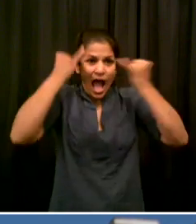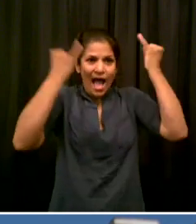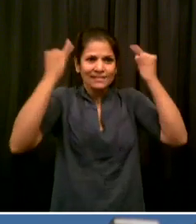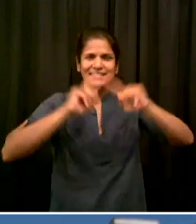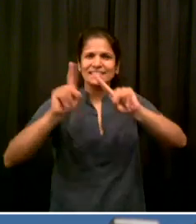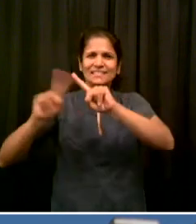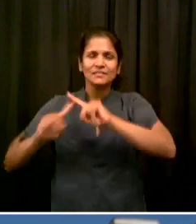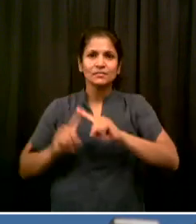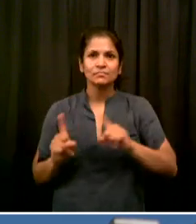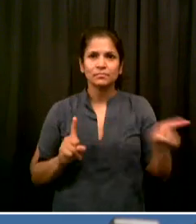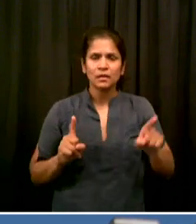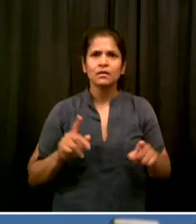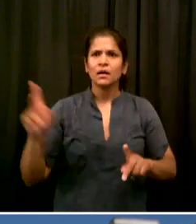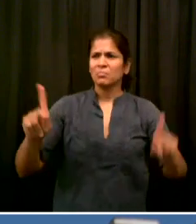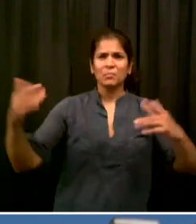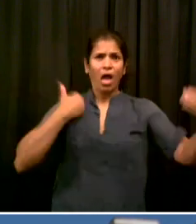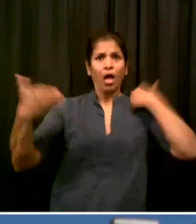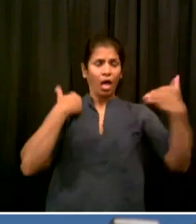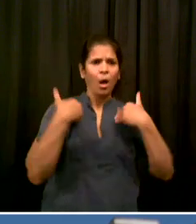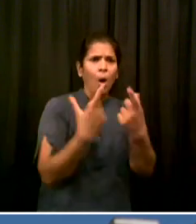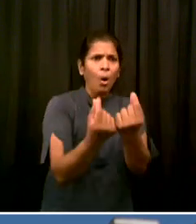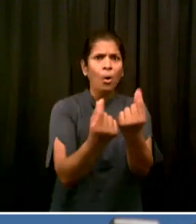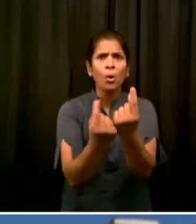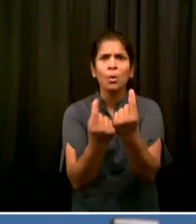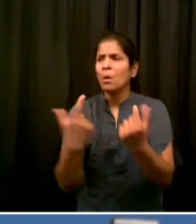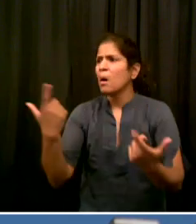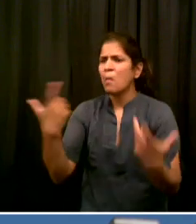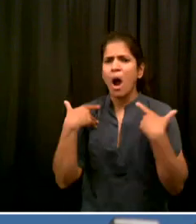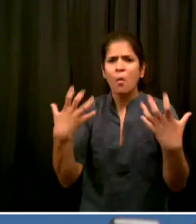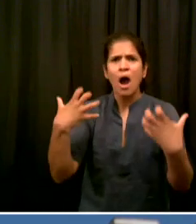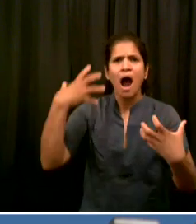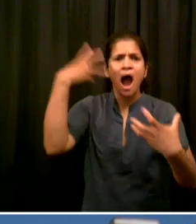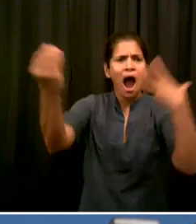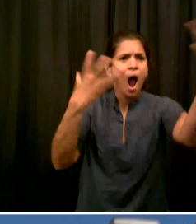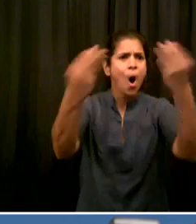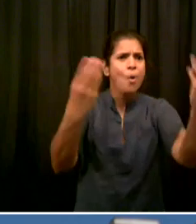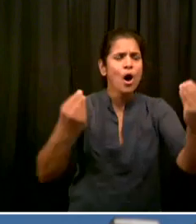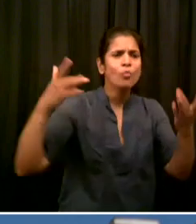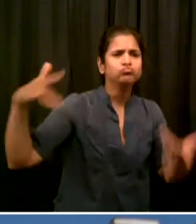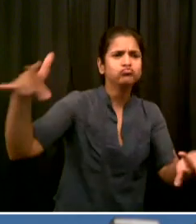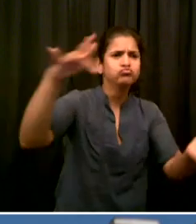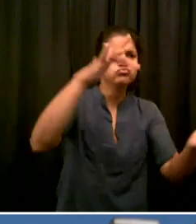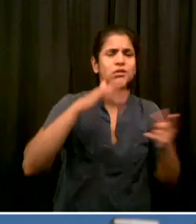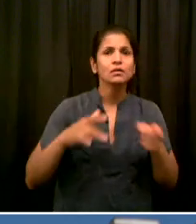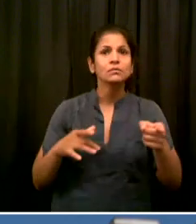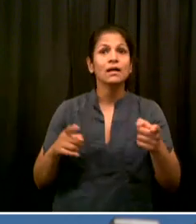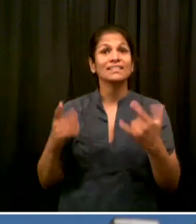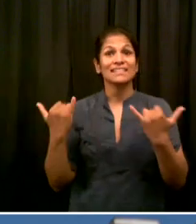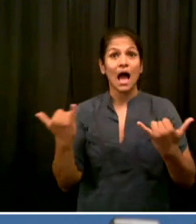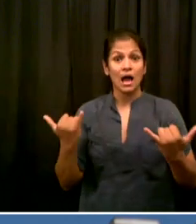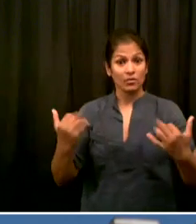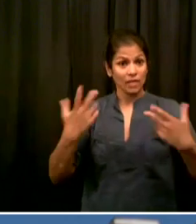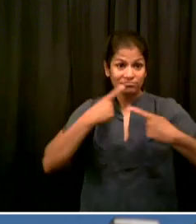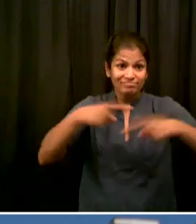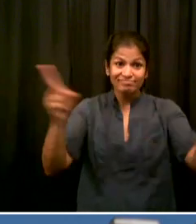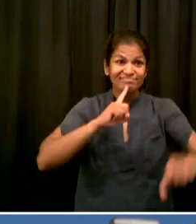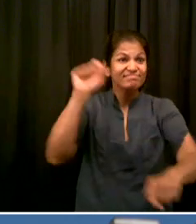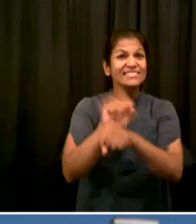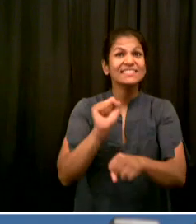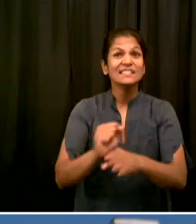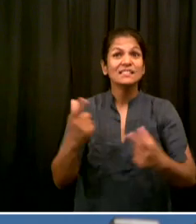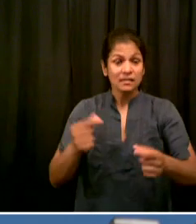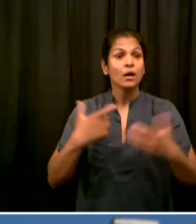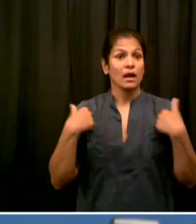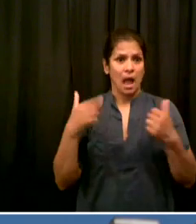new outdoor learning plan, a new outdoor learning plan that's going to open up a lot of wonderful possibilities for our kids and for